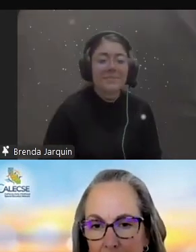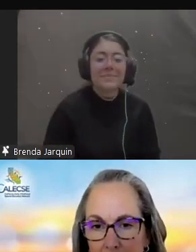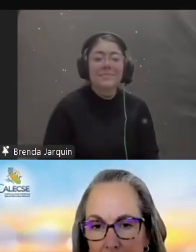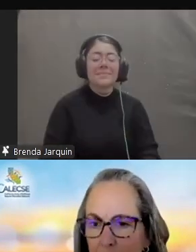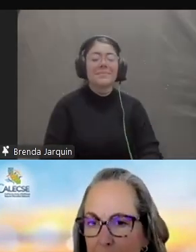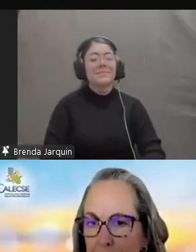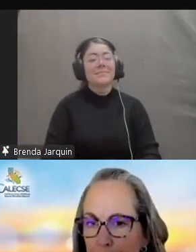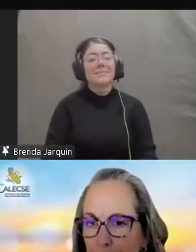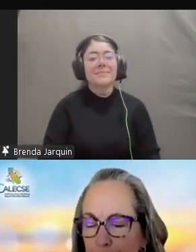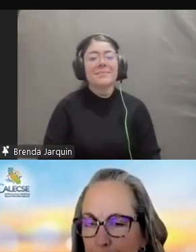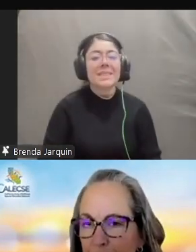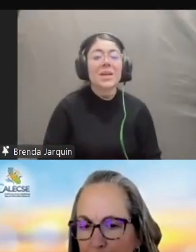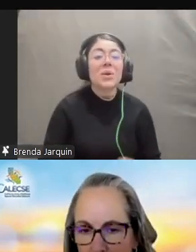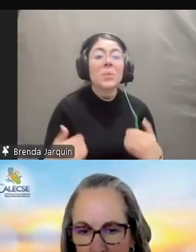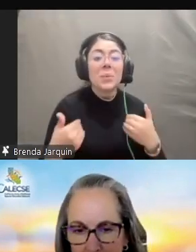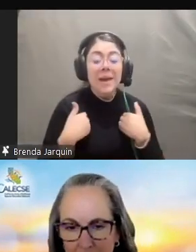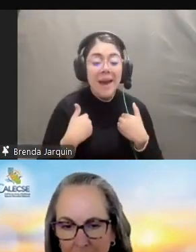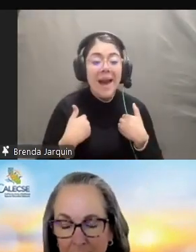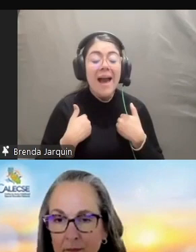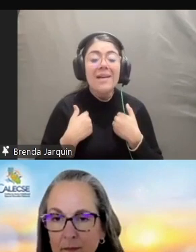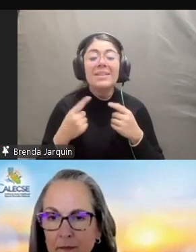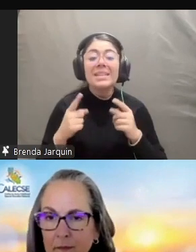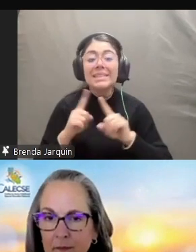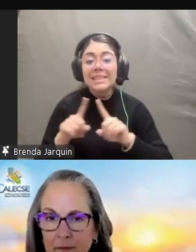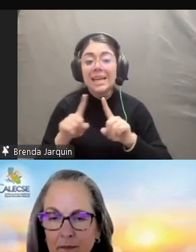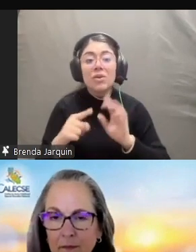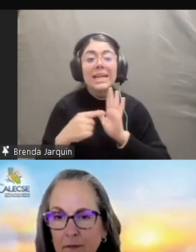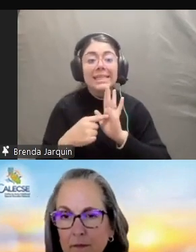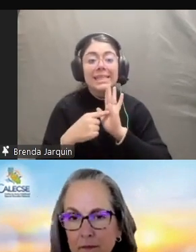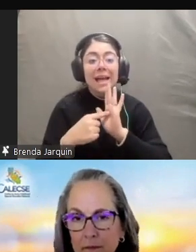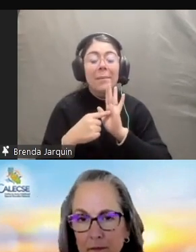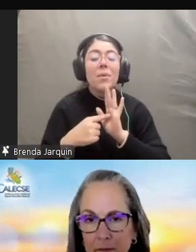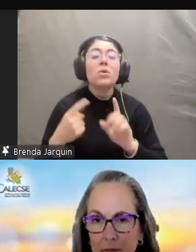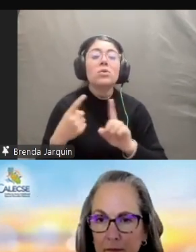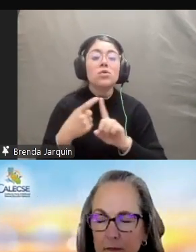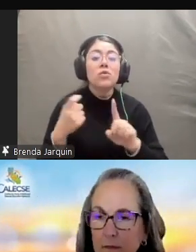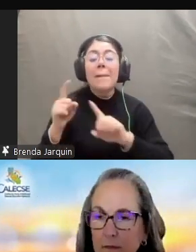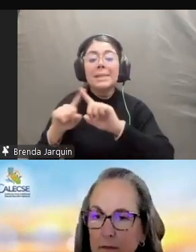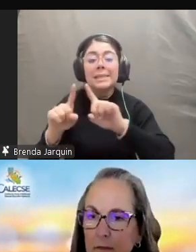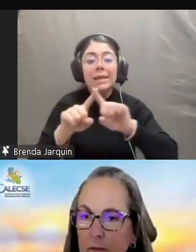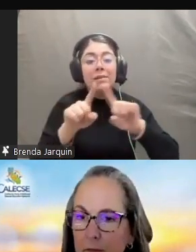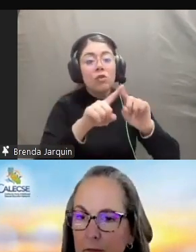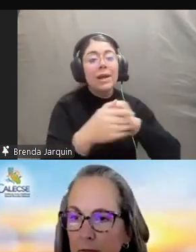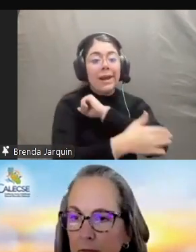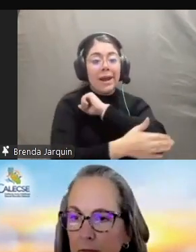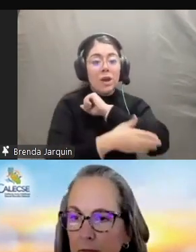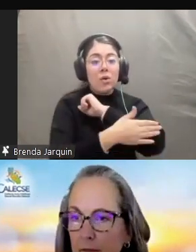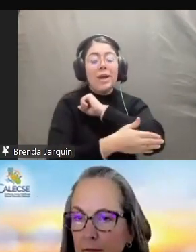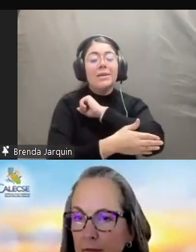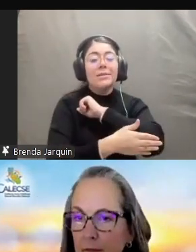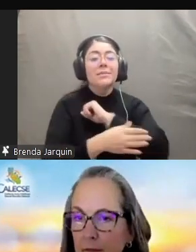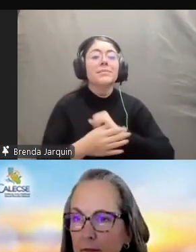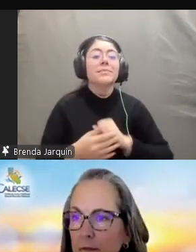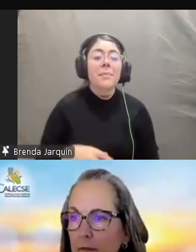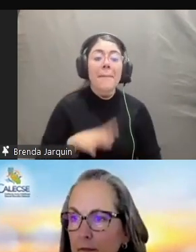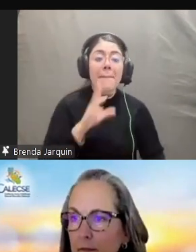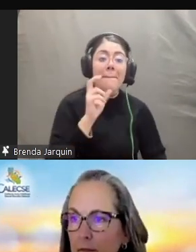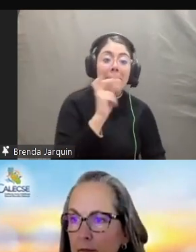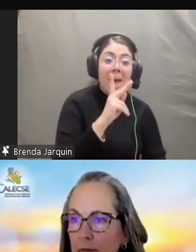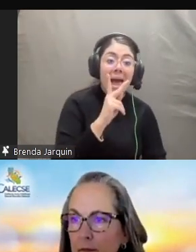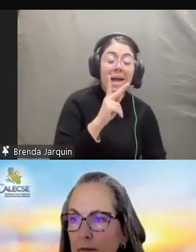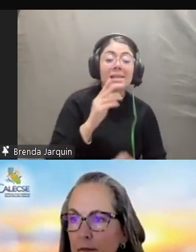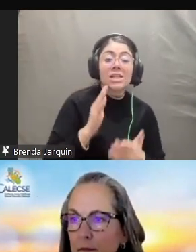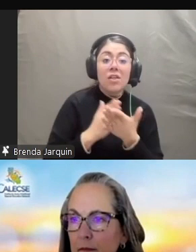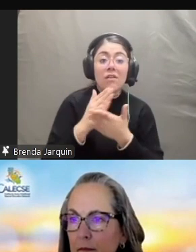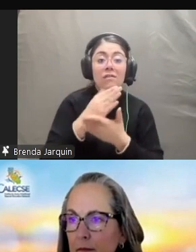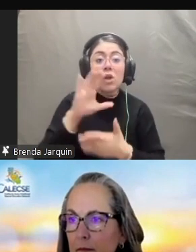Jumping back to the flow chart. Going back to conducting an assessment of the interagency agreement and then steps 9 and